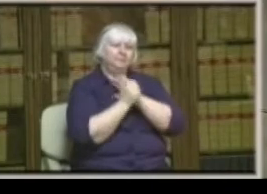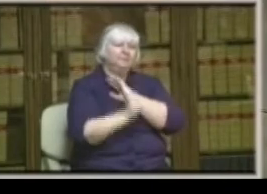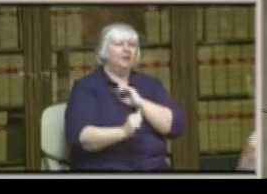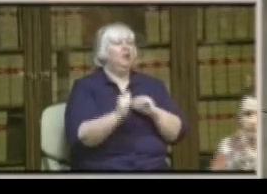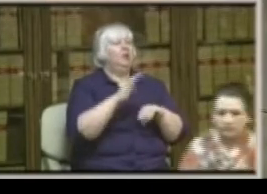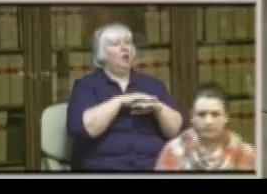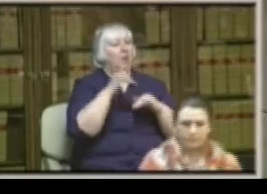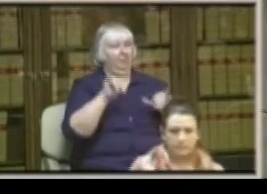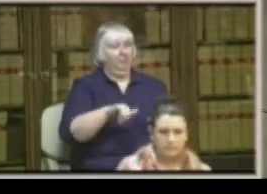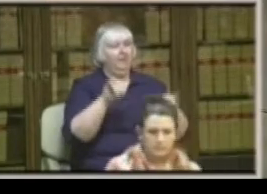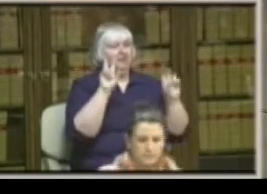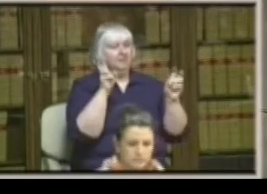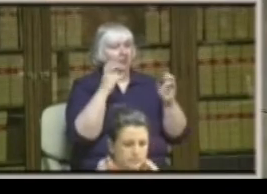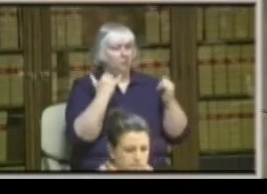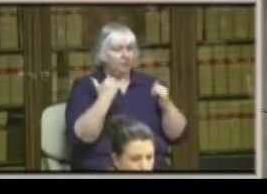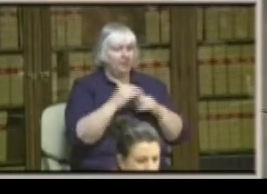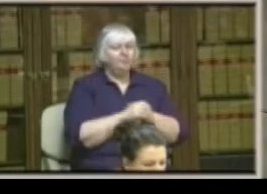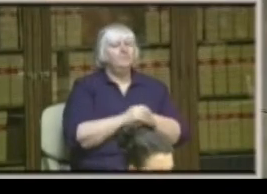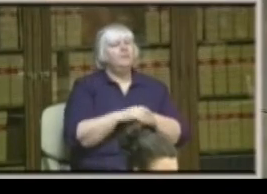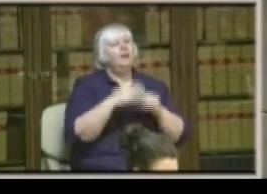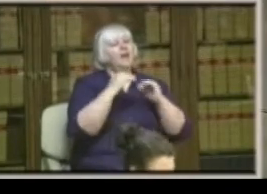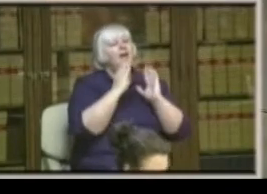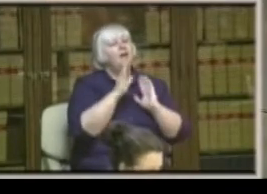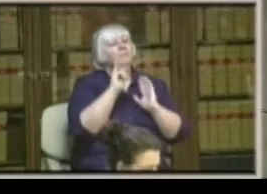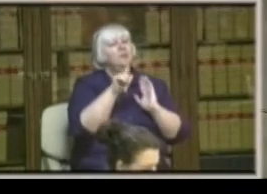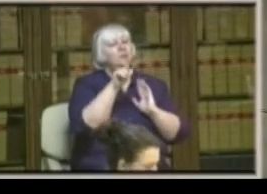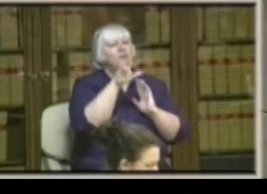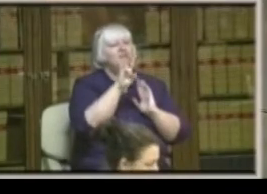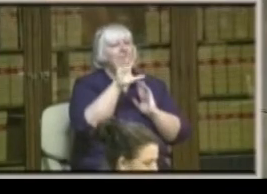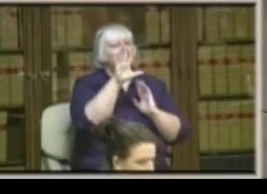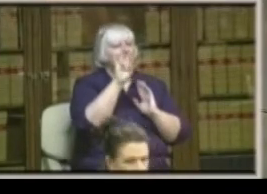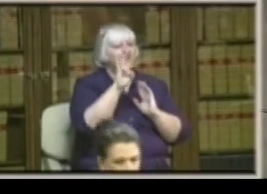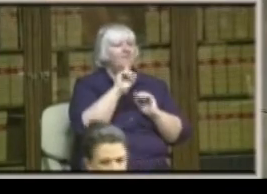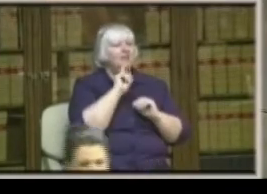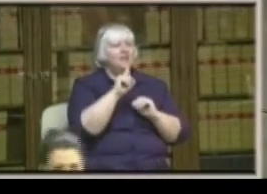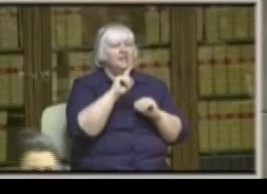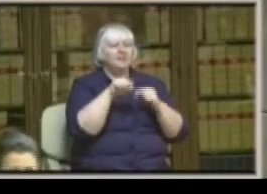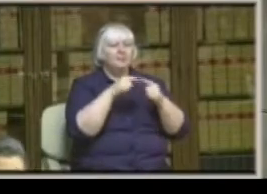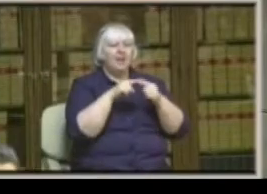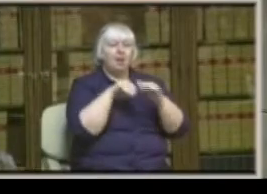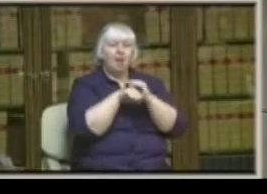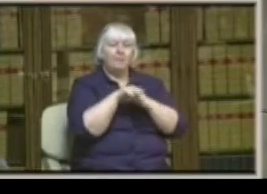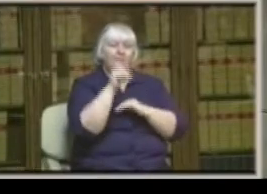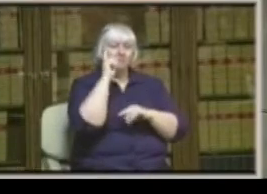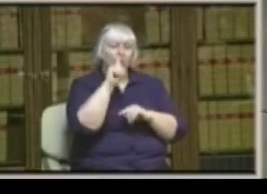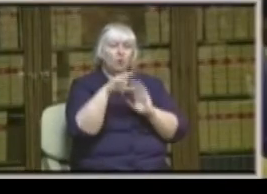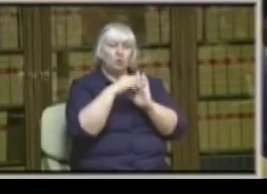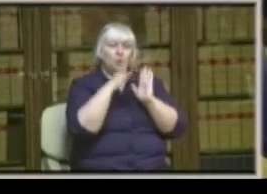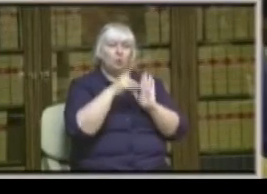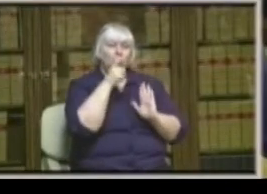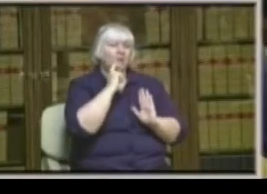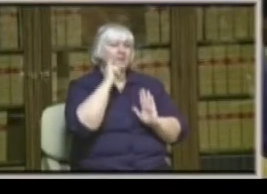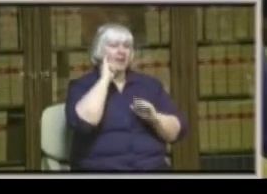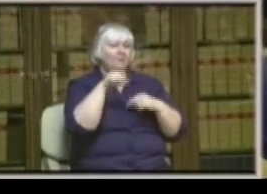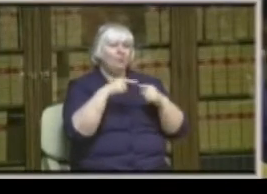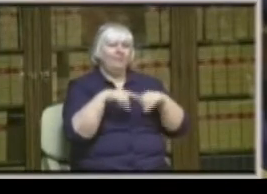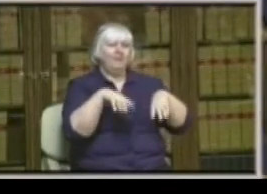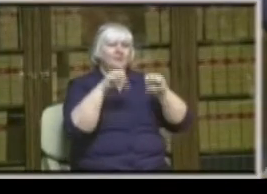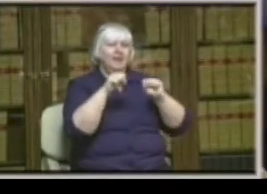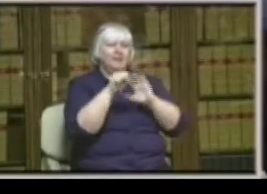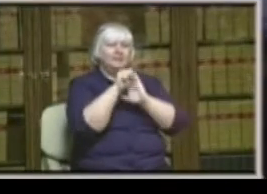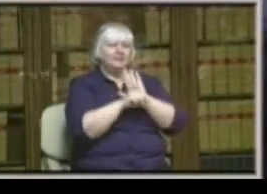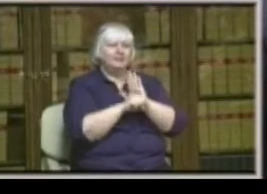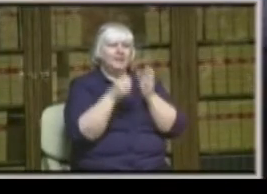Bill 2757 relates to giving accommodations for students who are deaf when they take the statewide